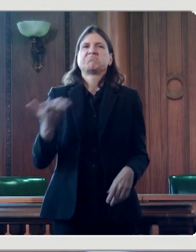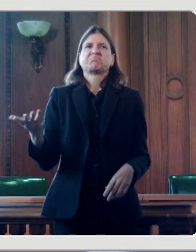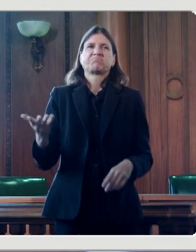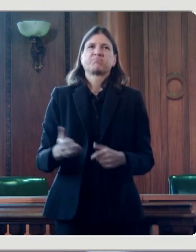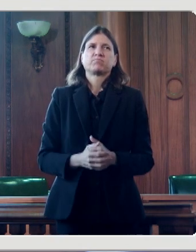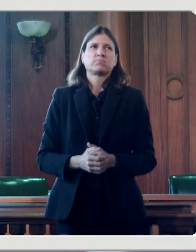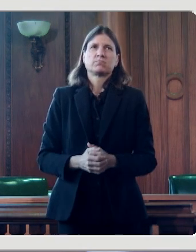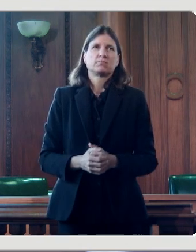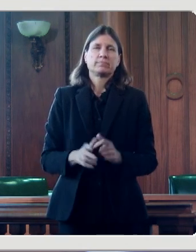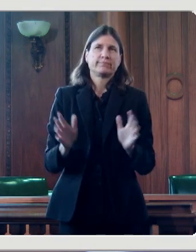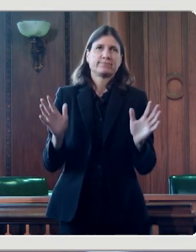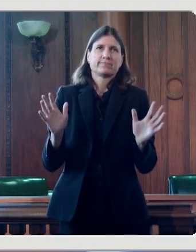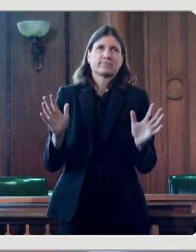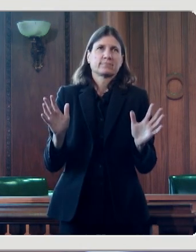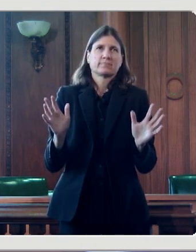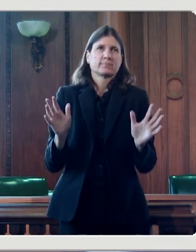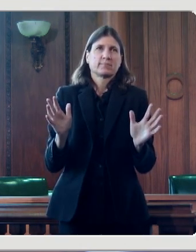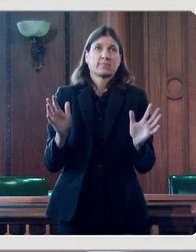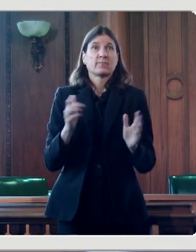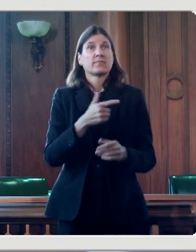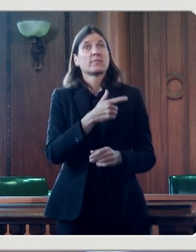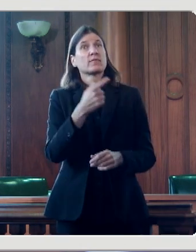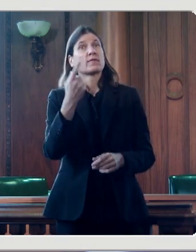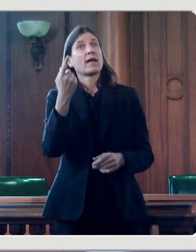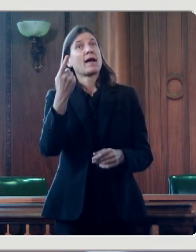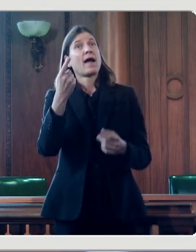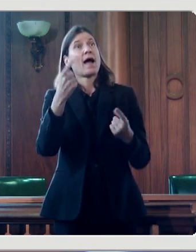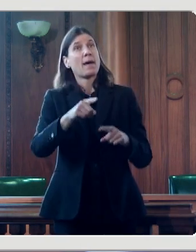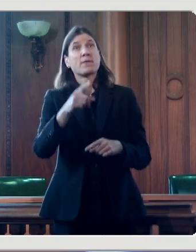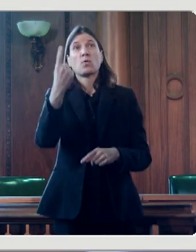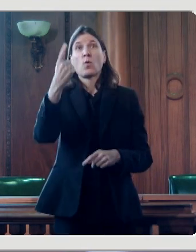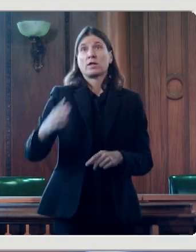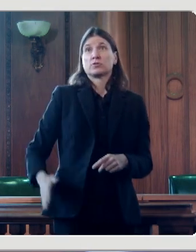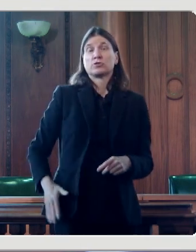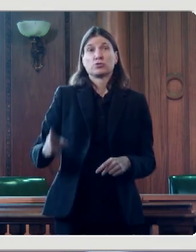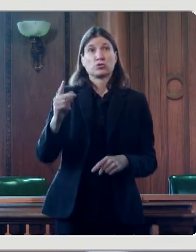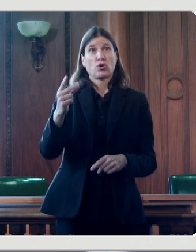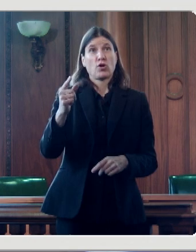We used one of our canine officers to make the